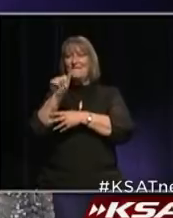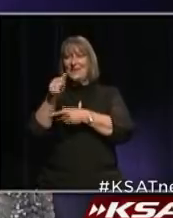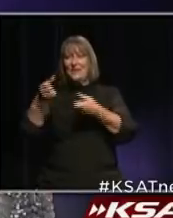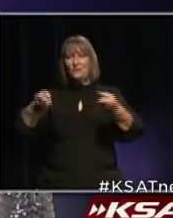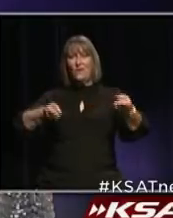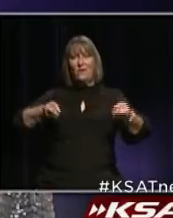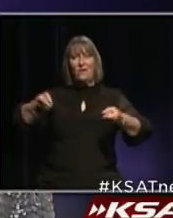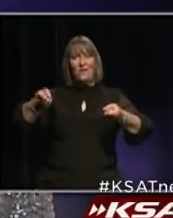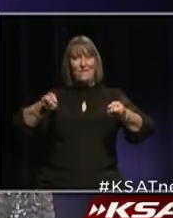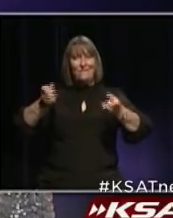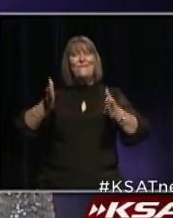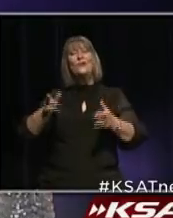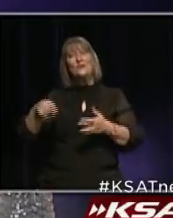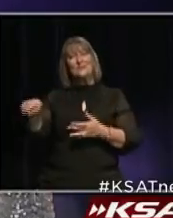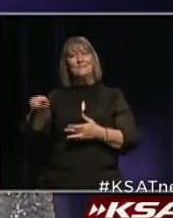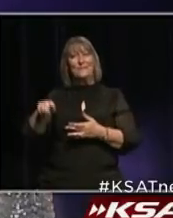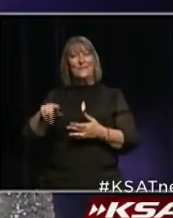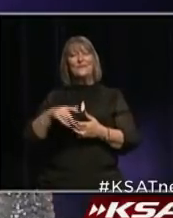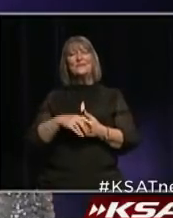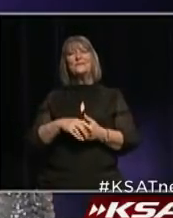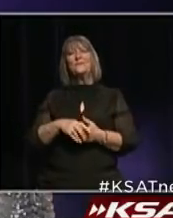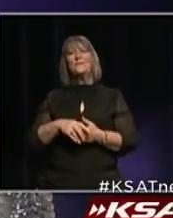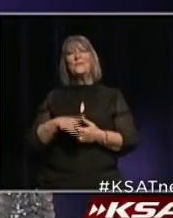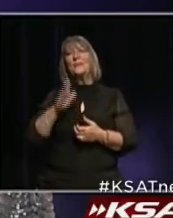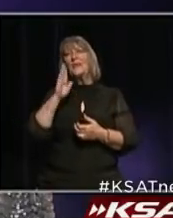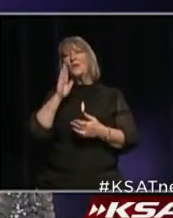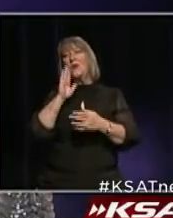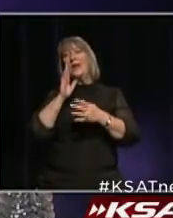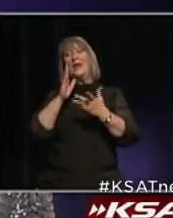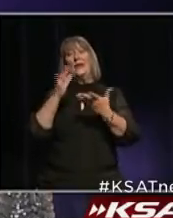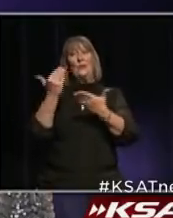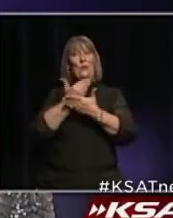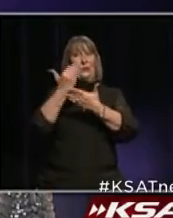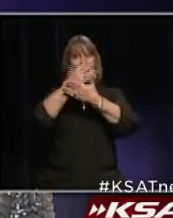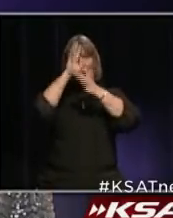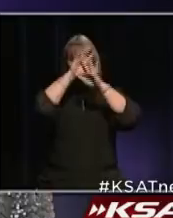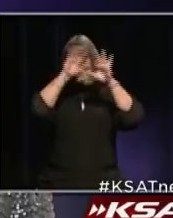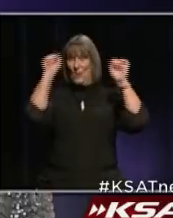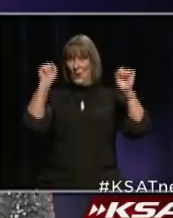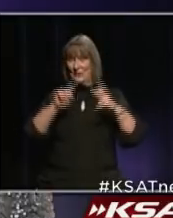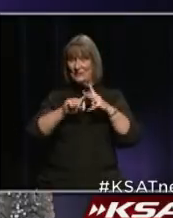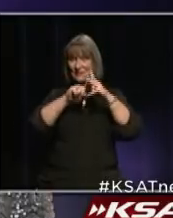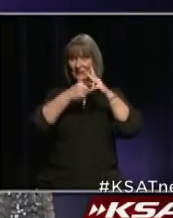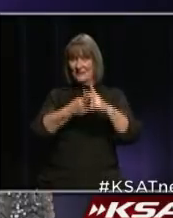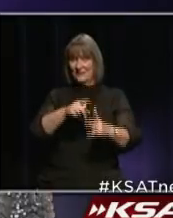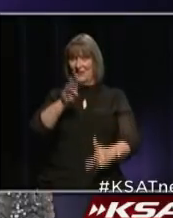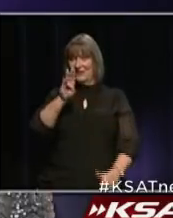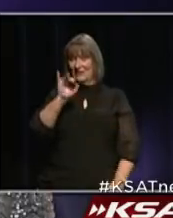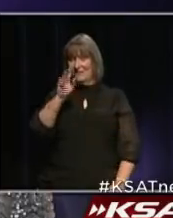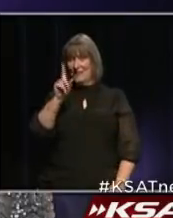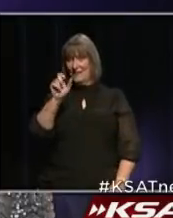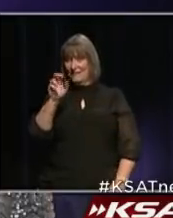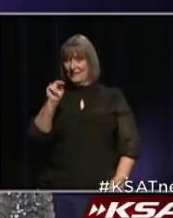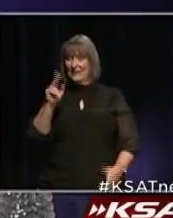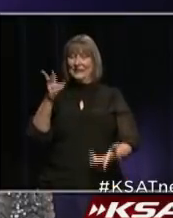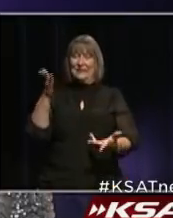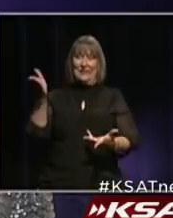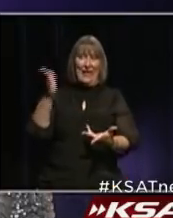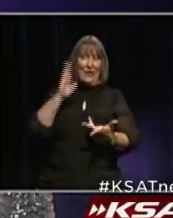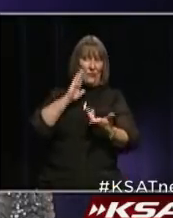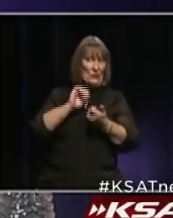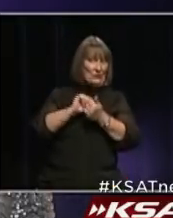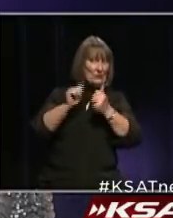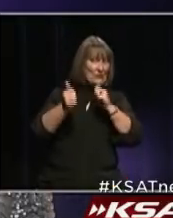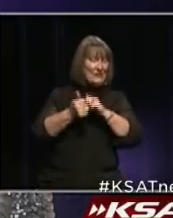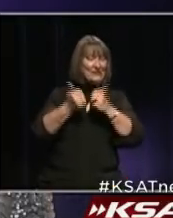a change when the Biden administration comes in with respect to vaccines. There was a story in the New York Times